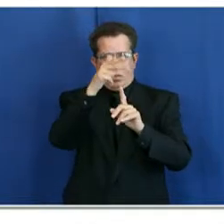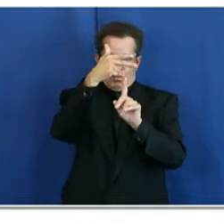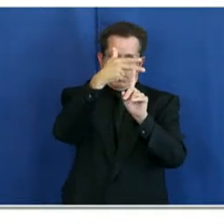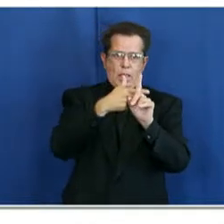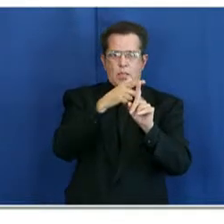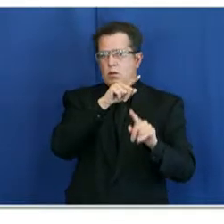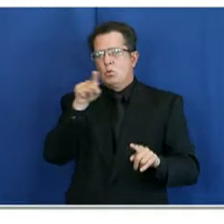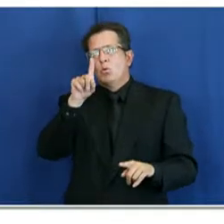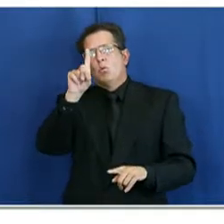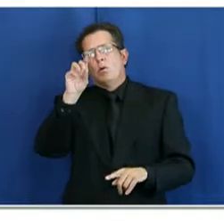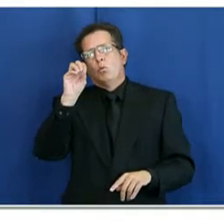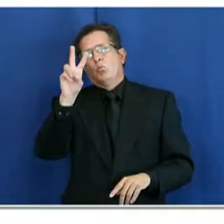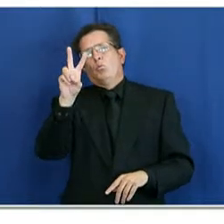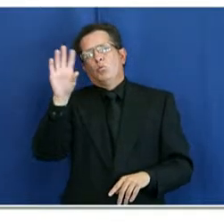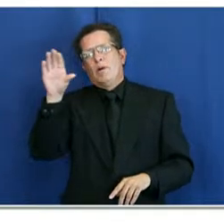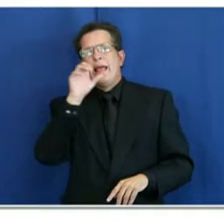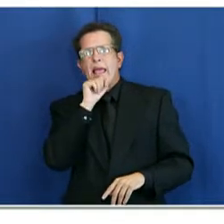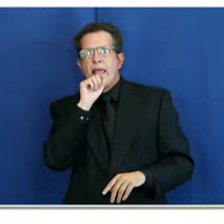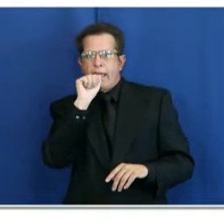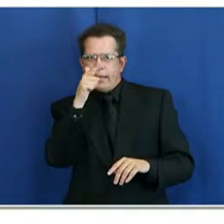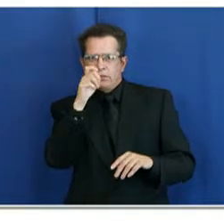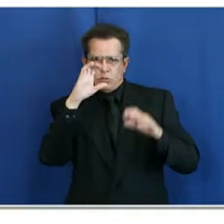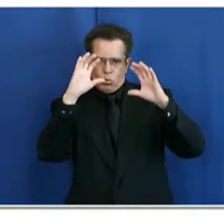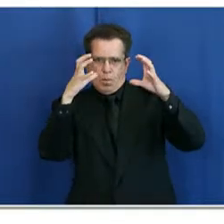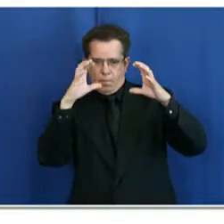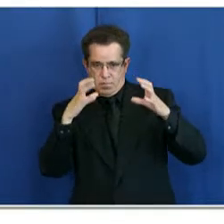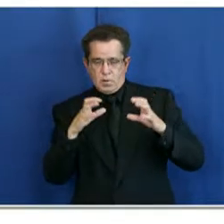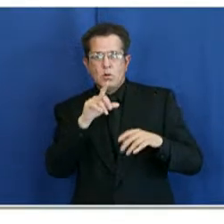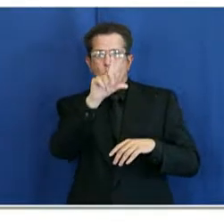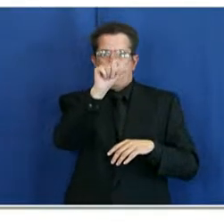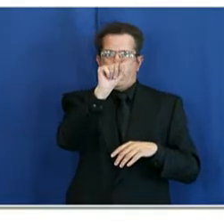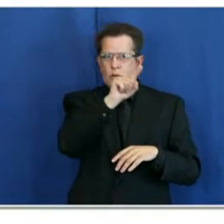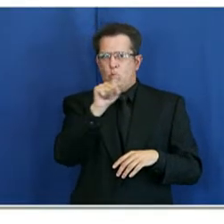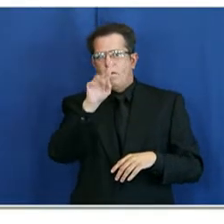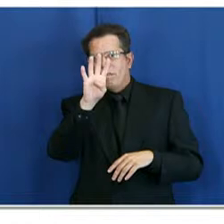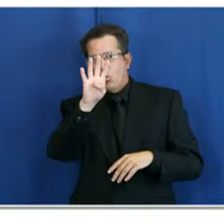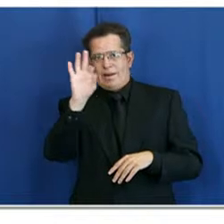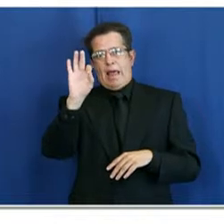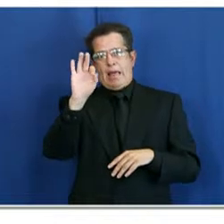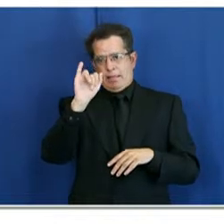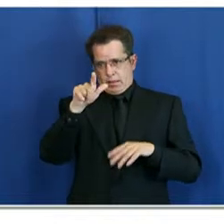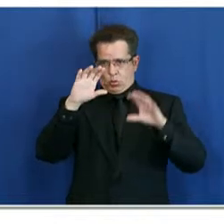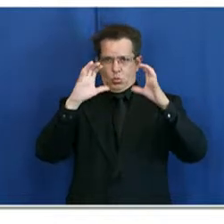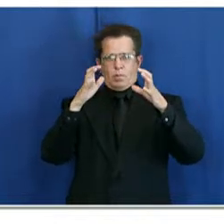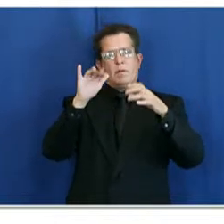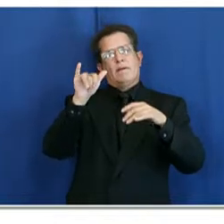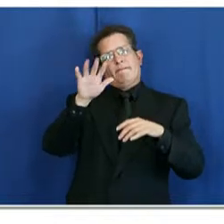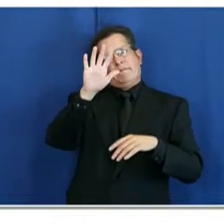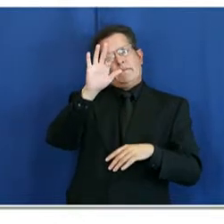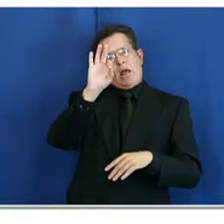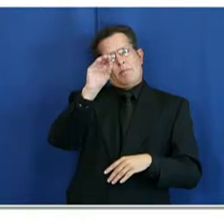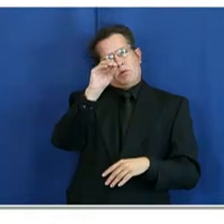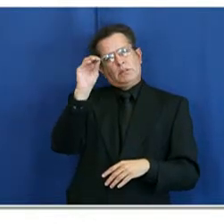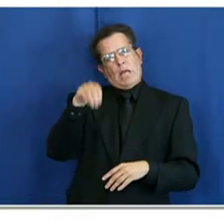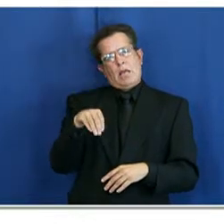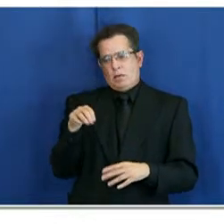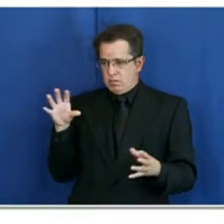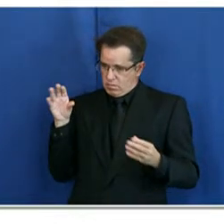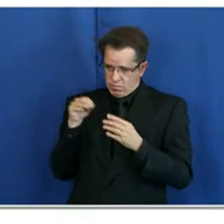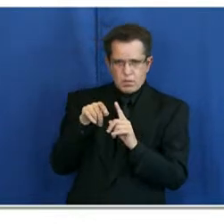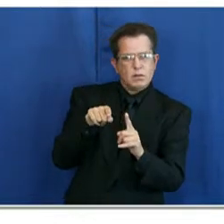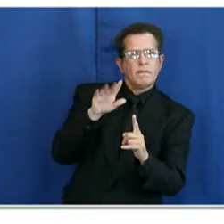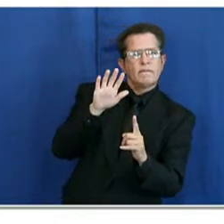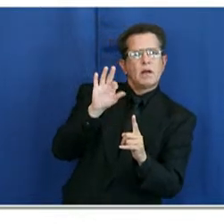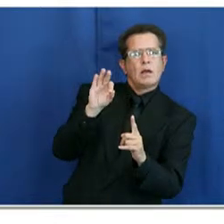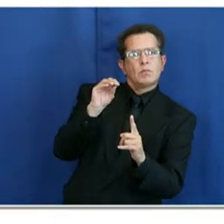to 102 years of age. The age groups from 20 to 49 years of age represents 59% of the total number of